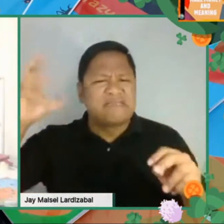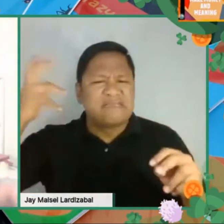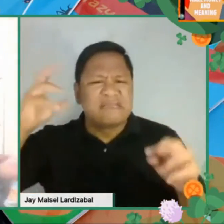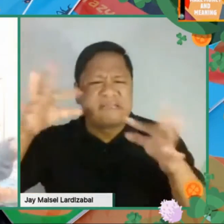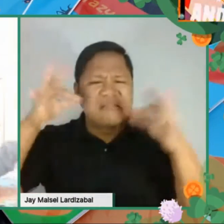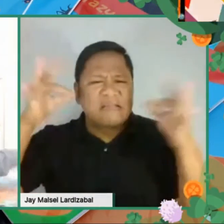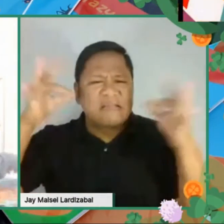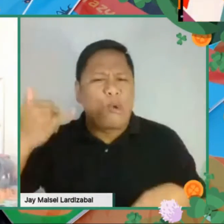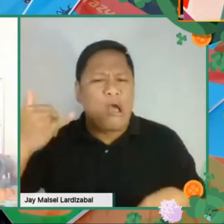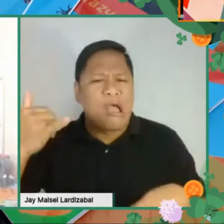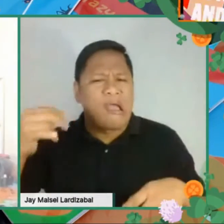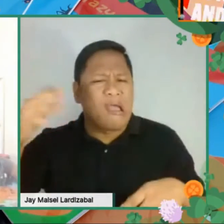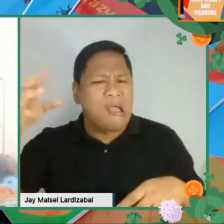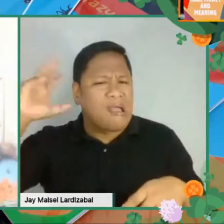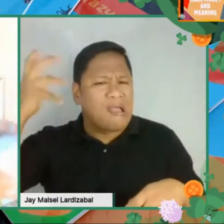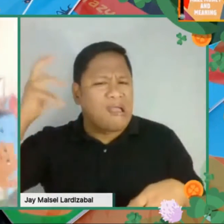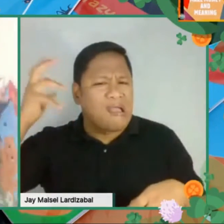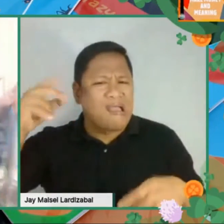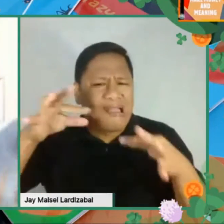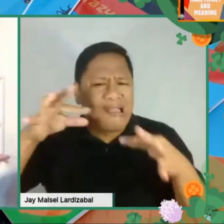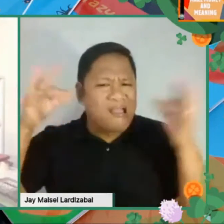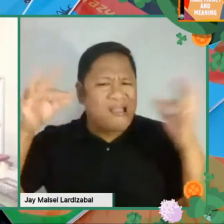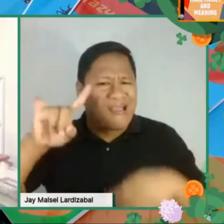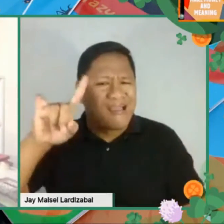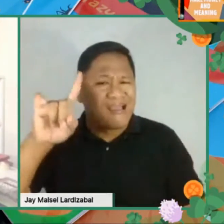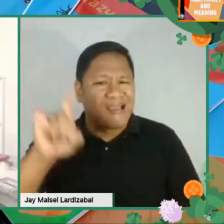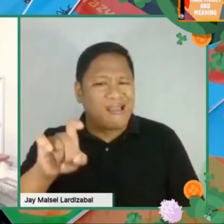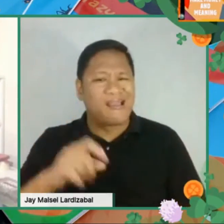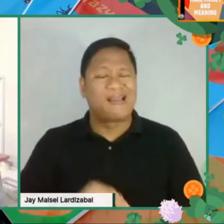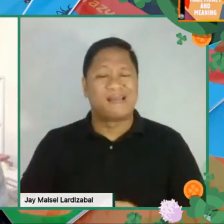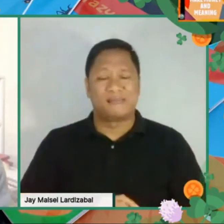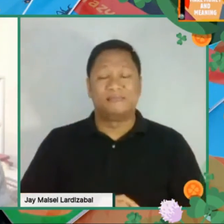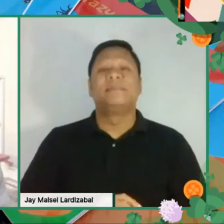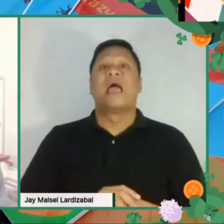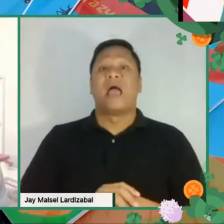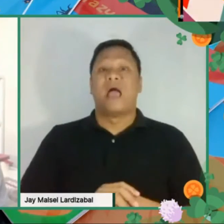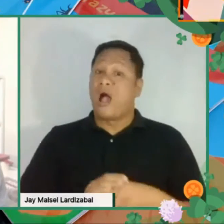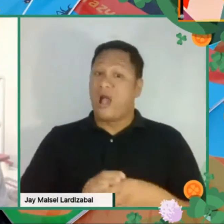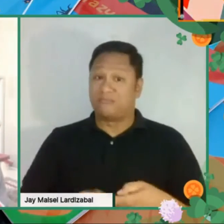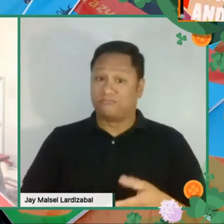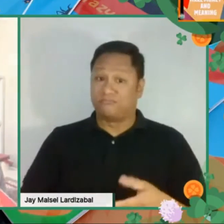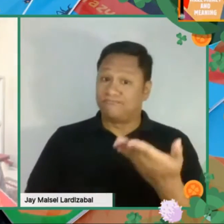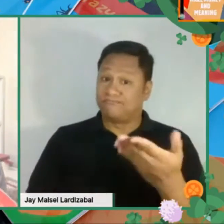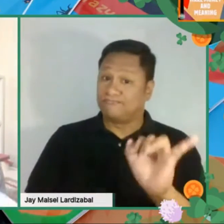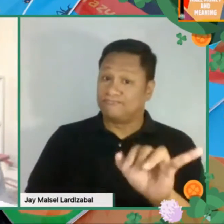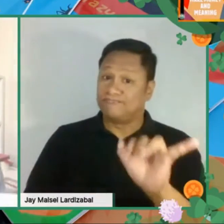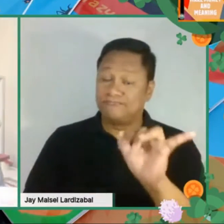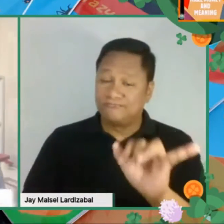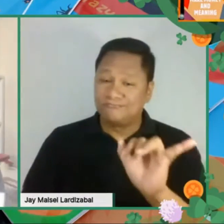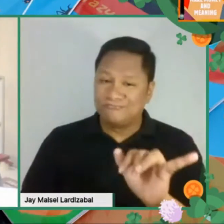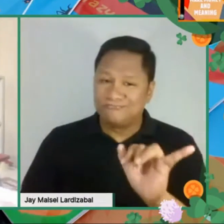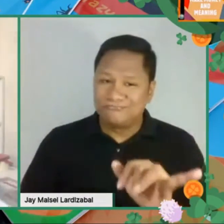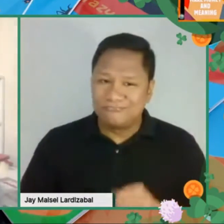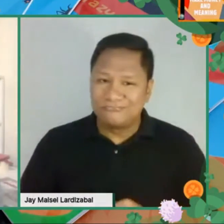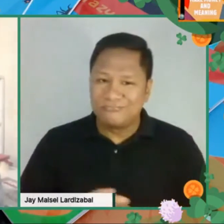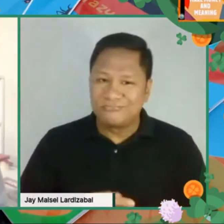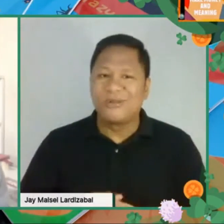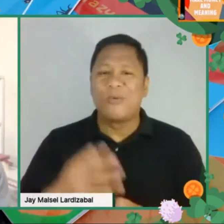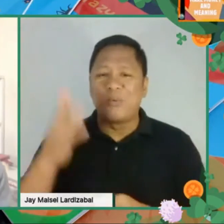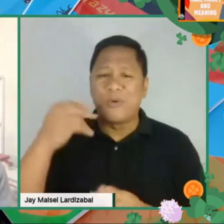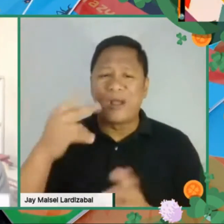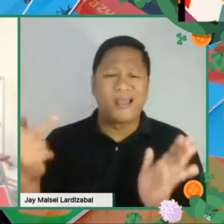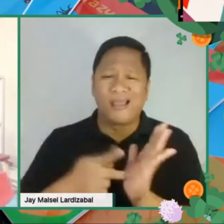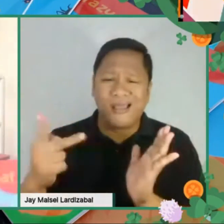Ah, okay. My crazy cat. Because he's really naughty and crazy.